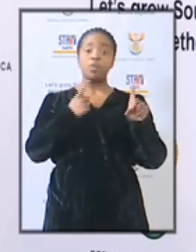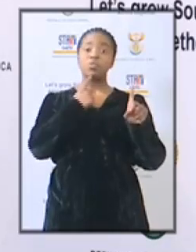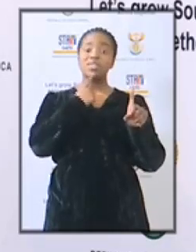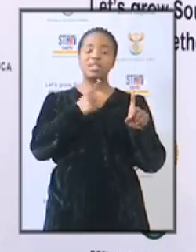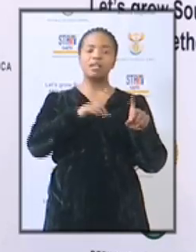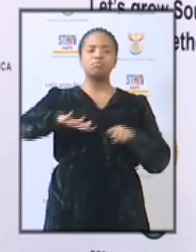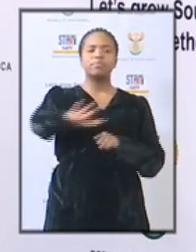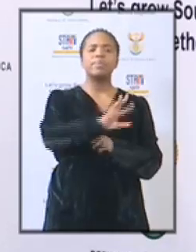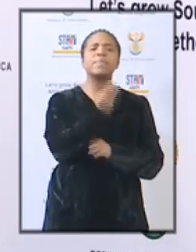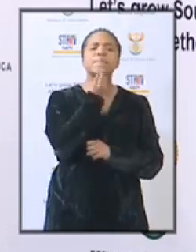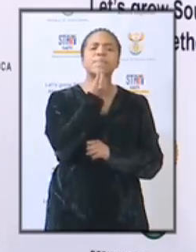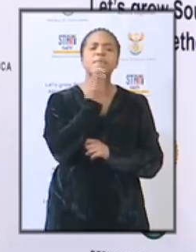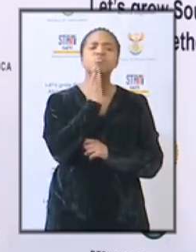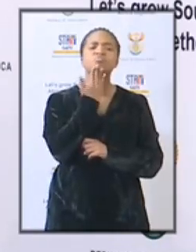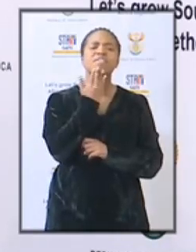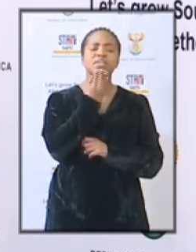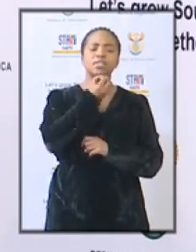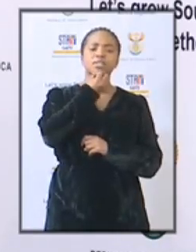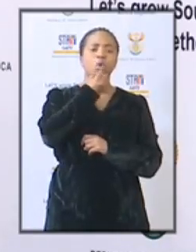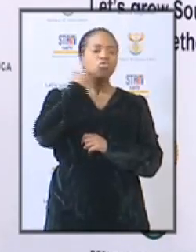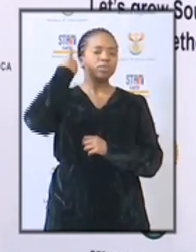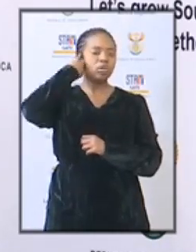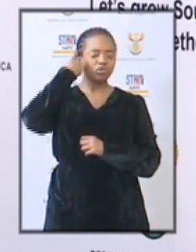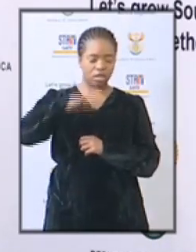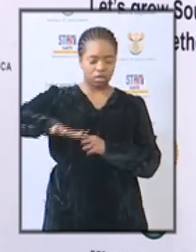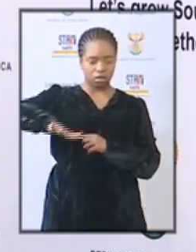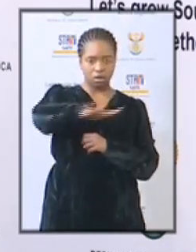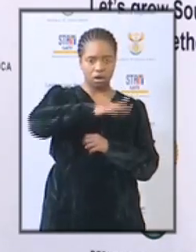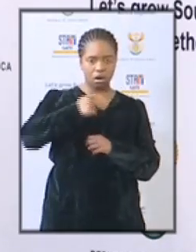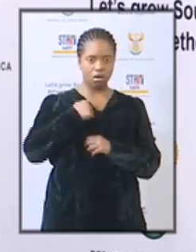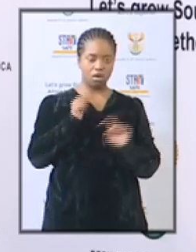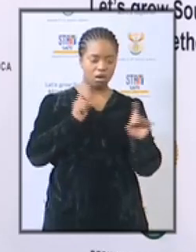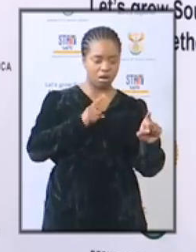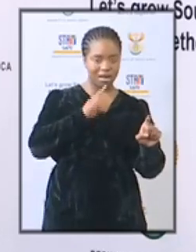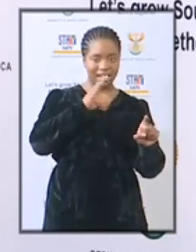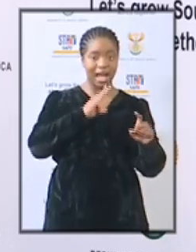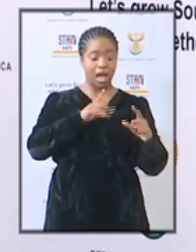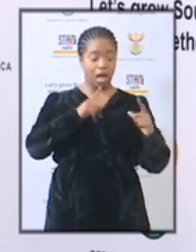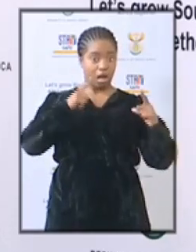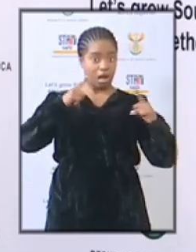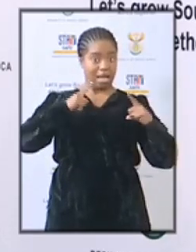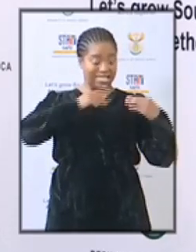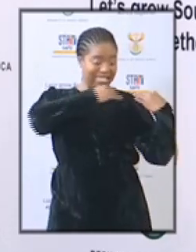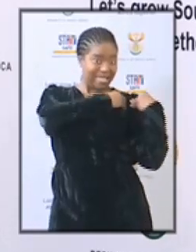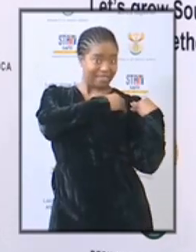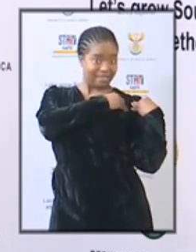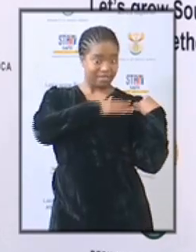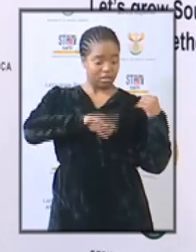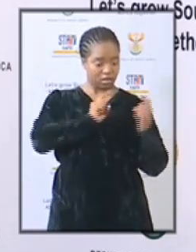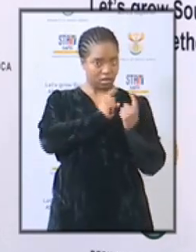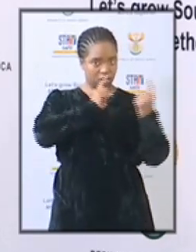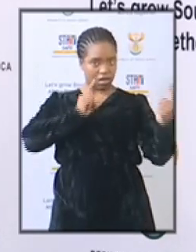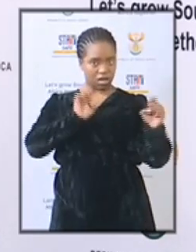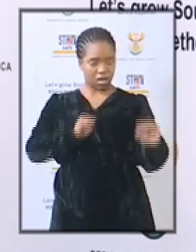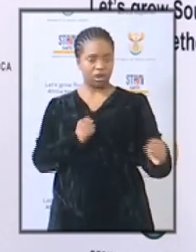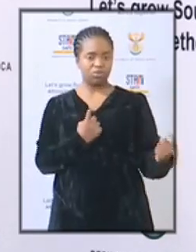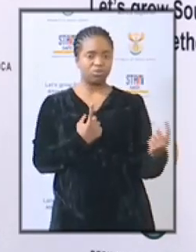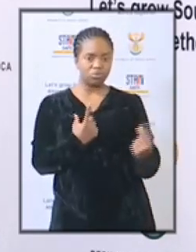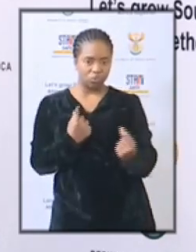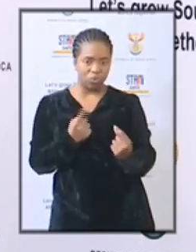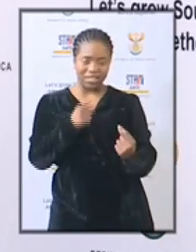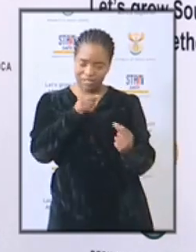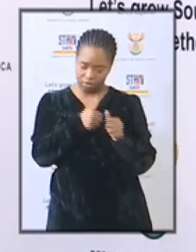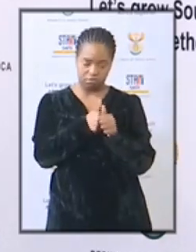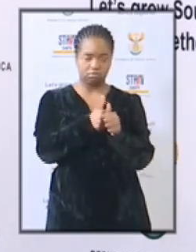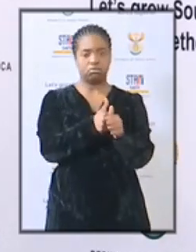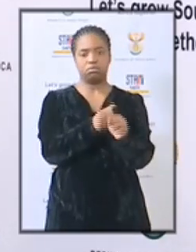breakfast areas, within their reception area, in order to ensure that there is a safe distance, the social distancing requirement, they